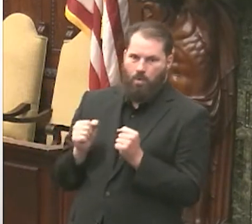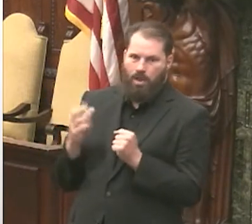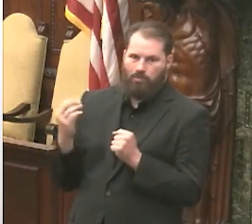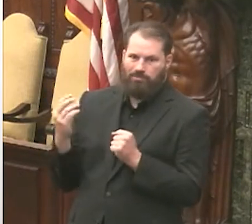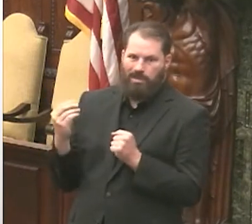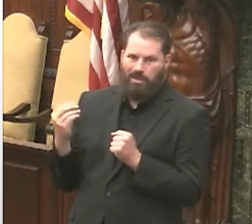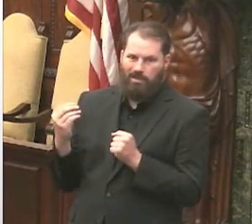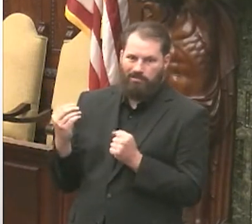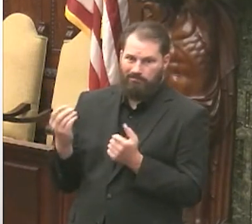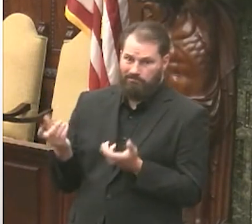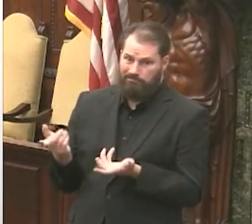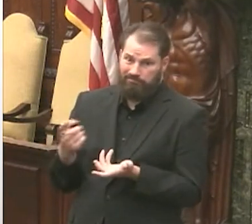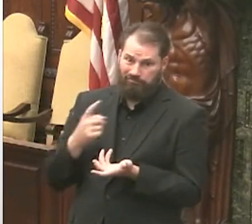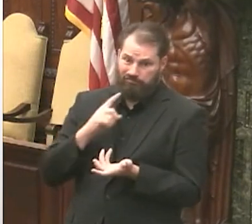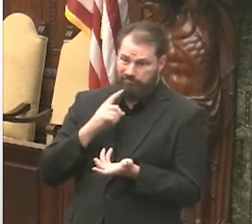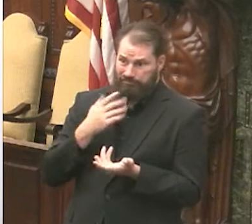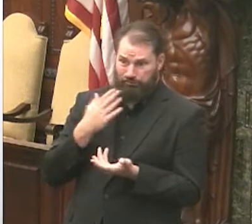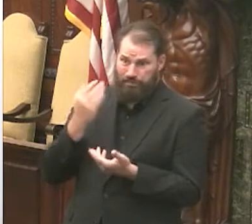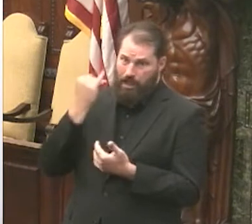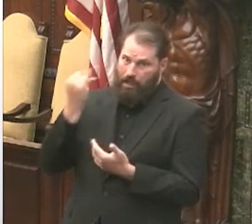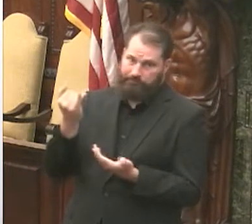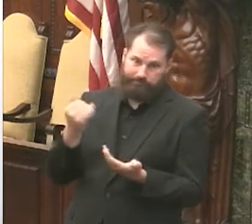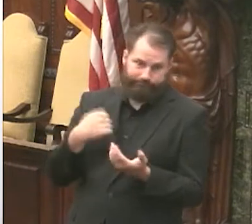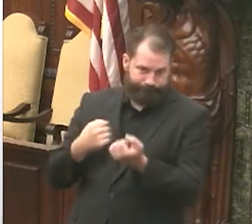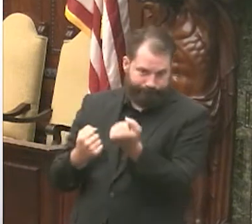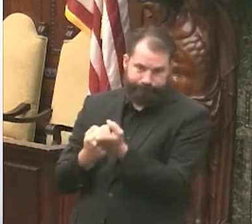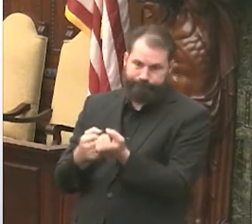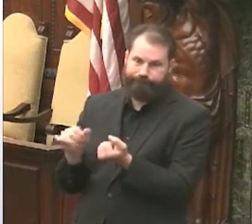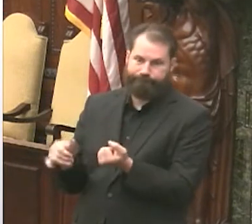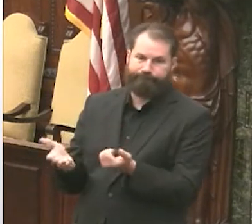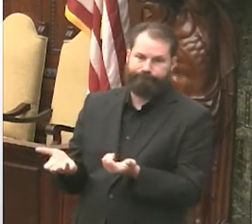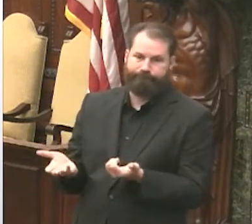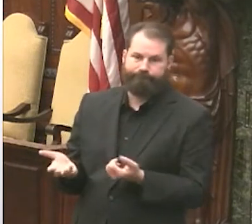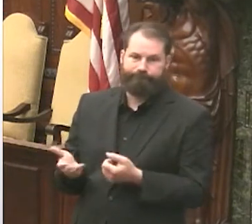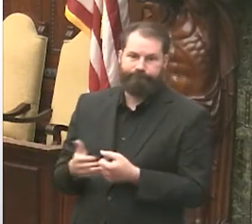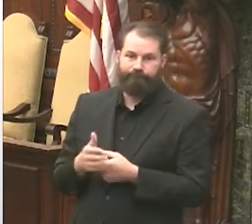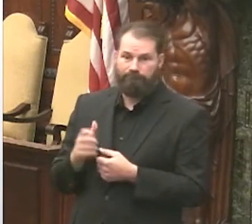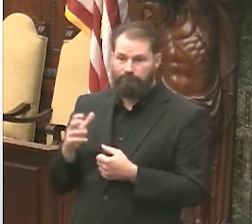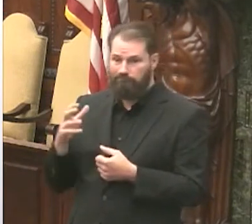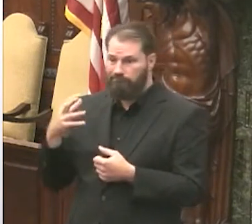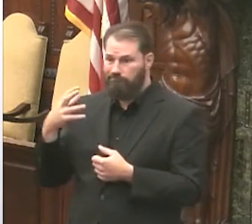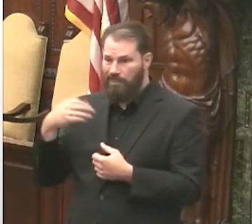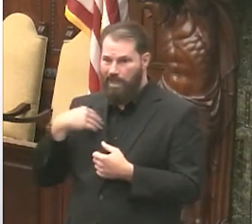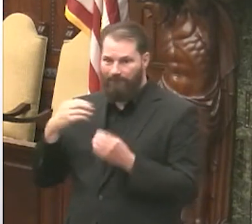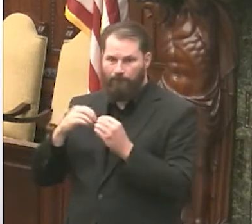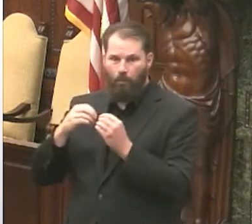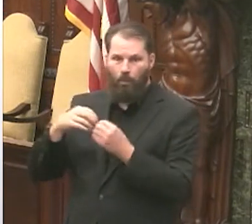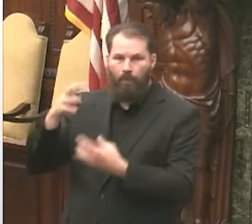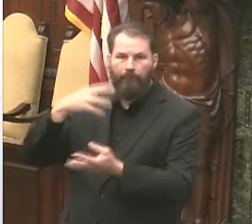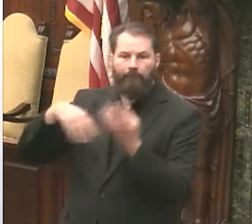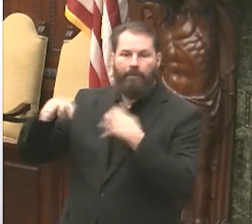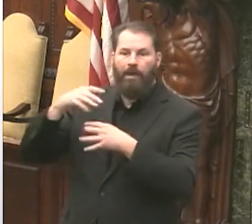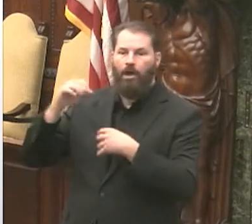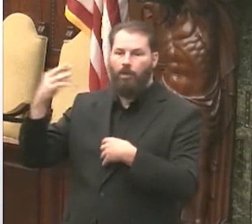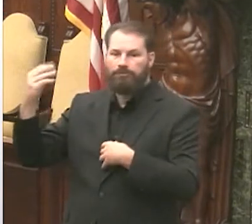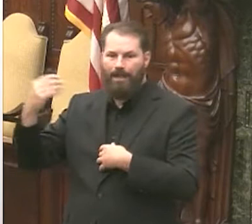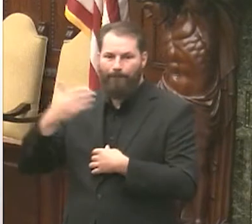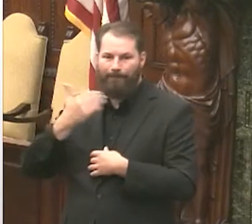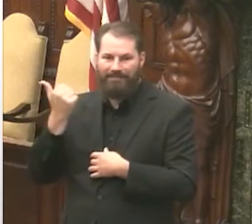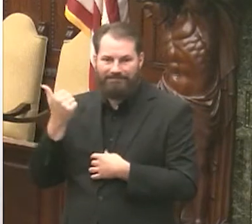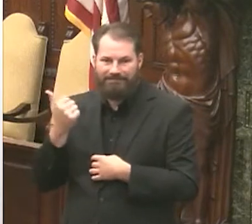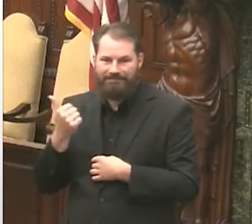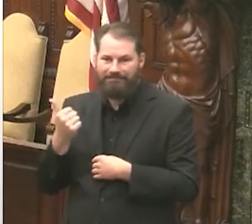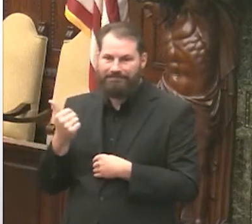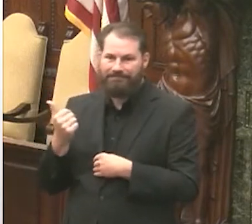supportive of that. As long as they can maintain the high level of ventilation that occurs outside and have people be comfortable outside, that is absolutely safe for